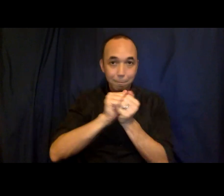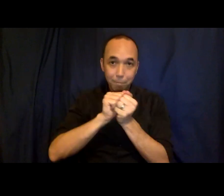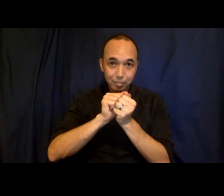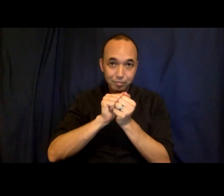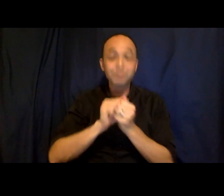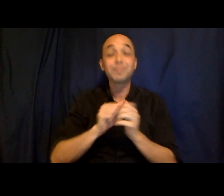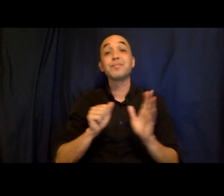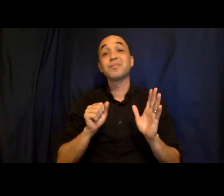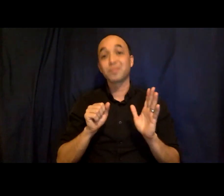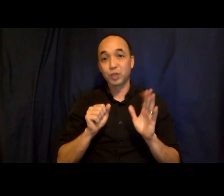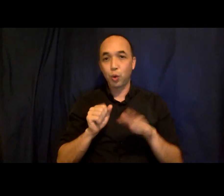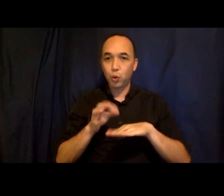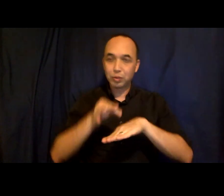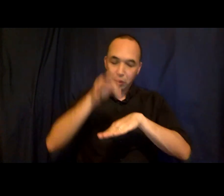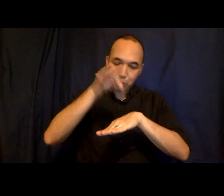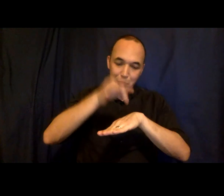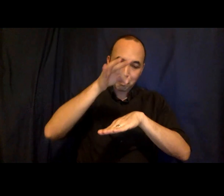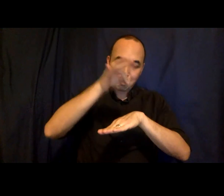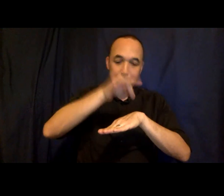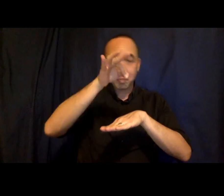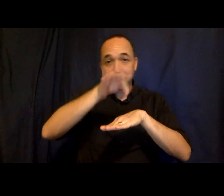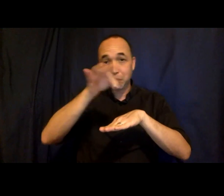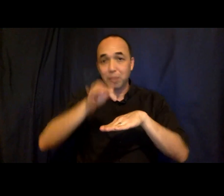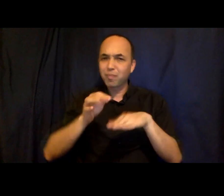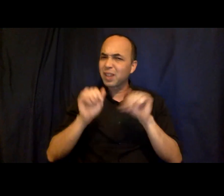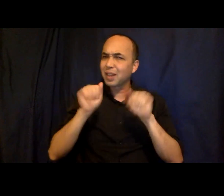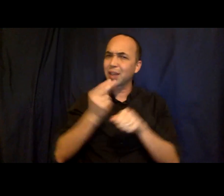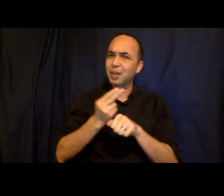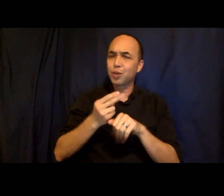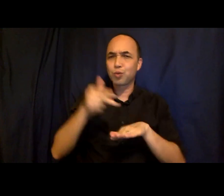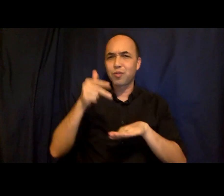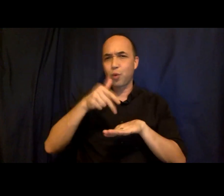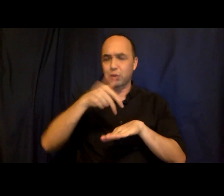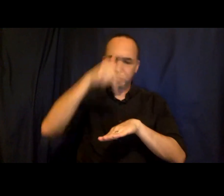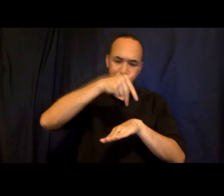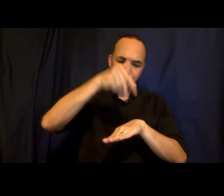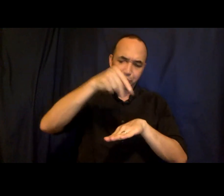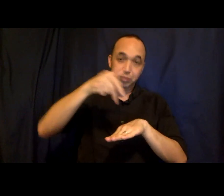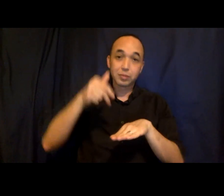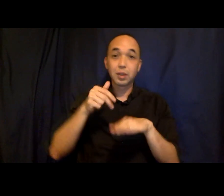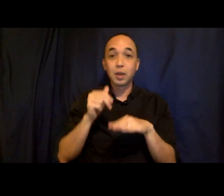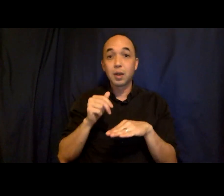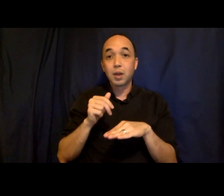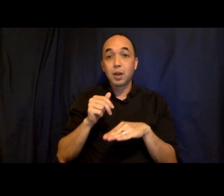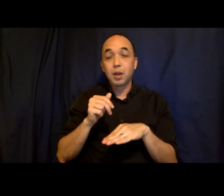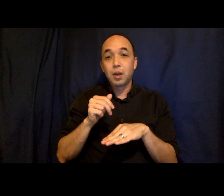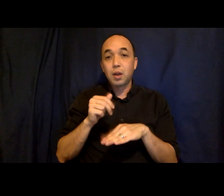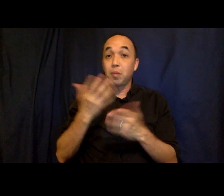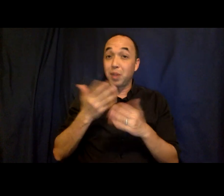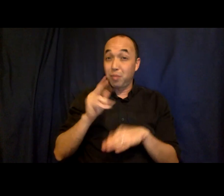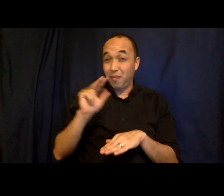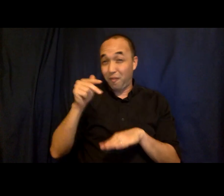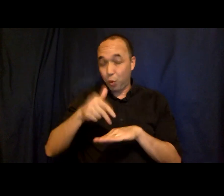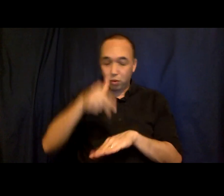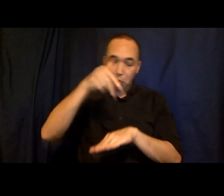said, normally you would use a fork. So because of that, I'm going to make a few more bites